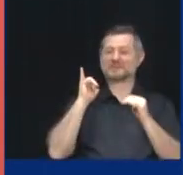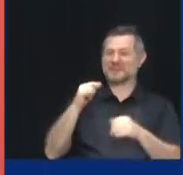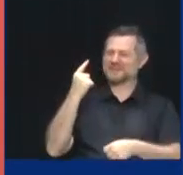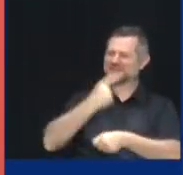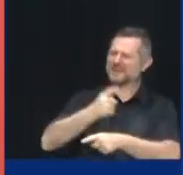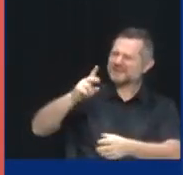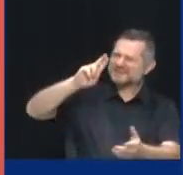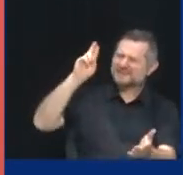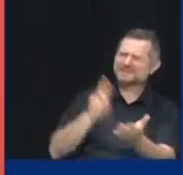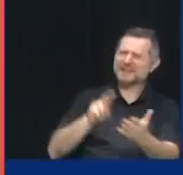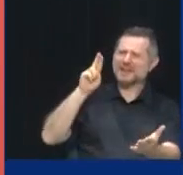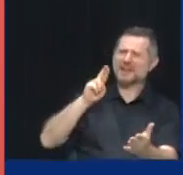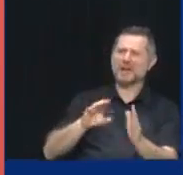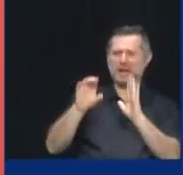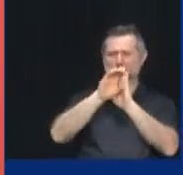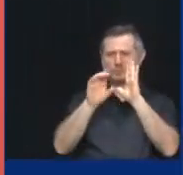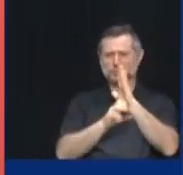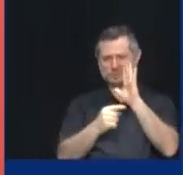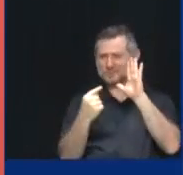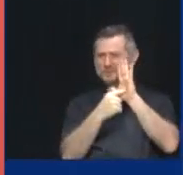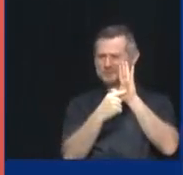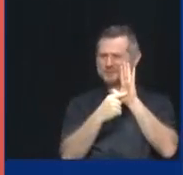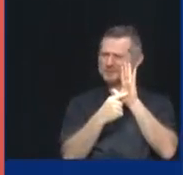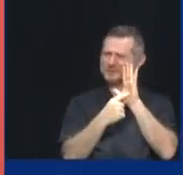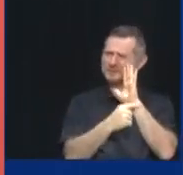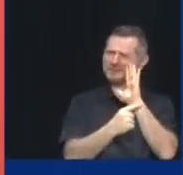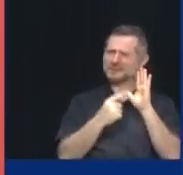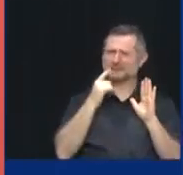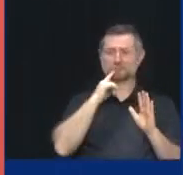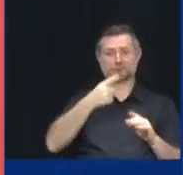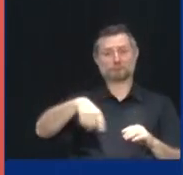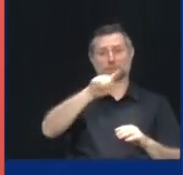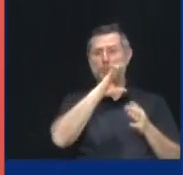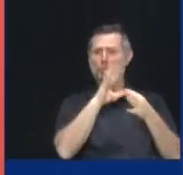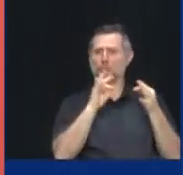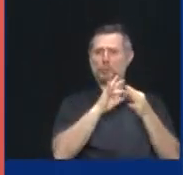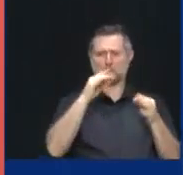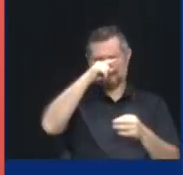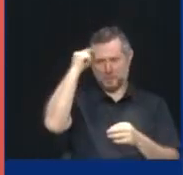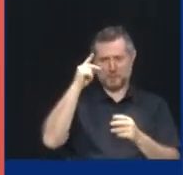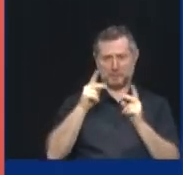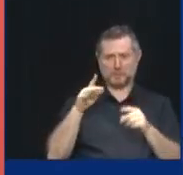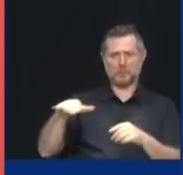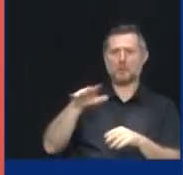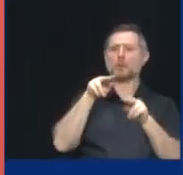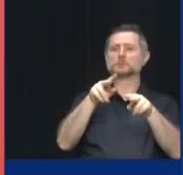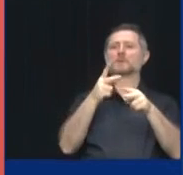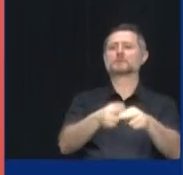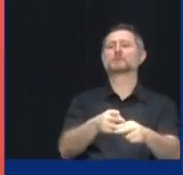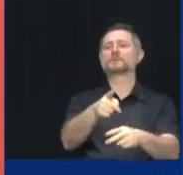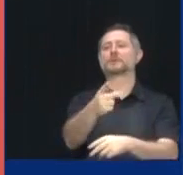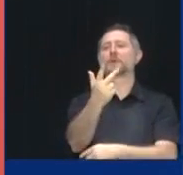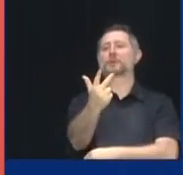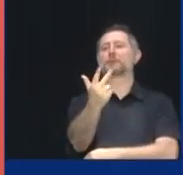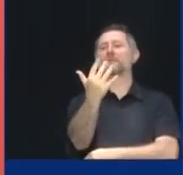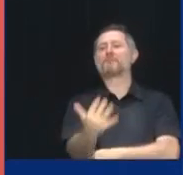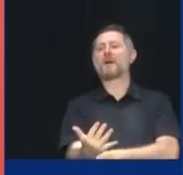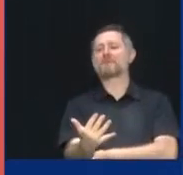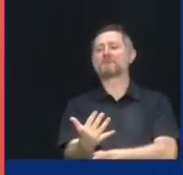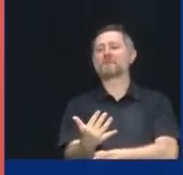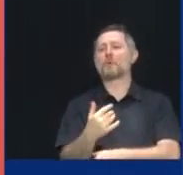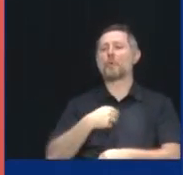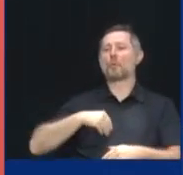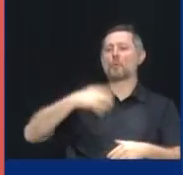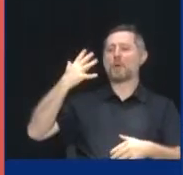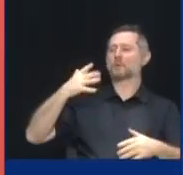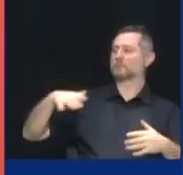they say that black people are three-fifths what white people are, but they're